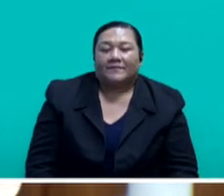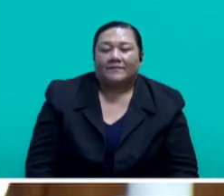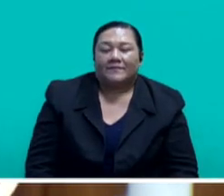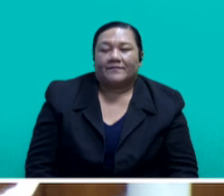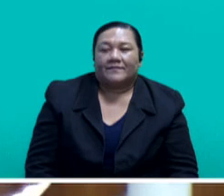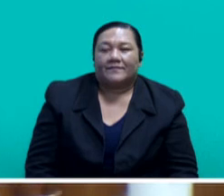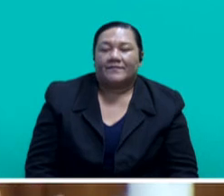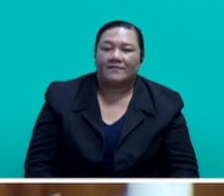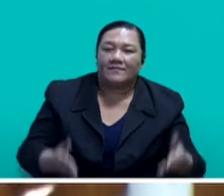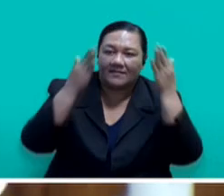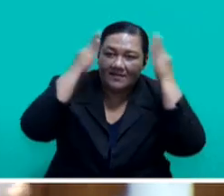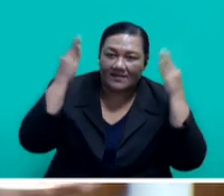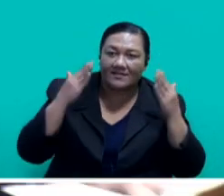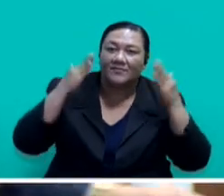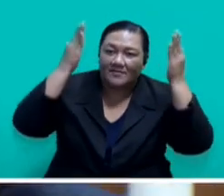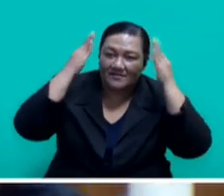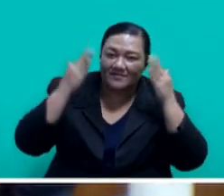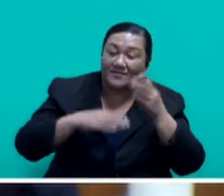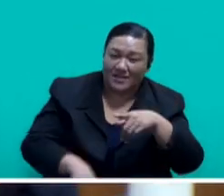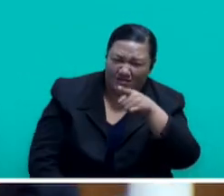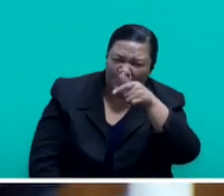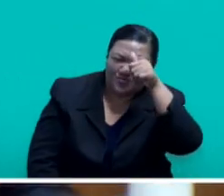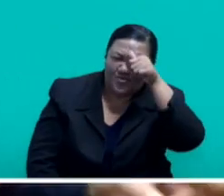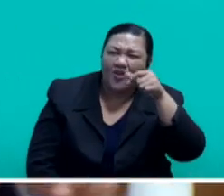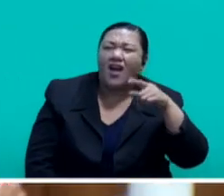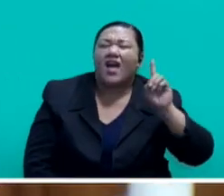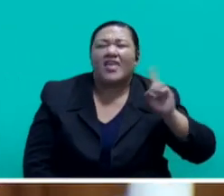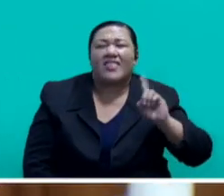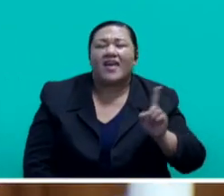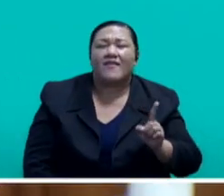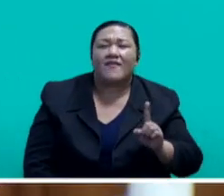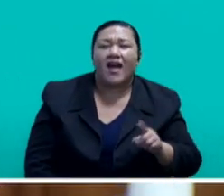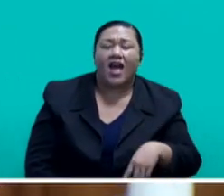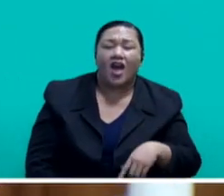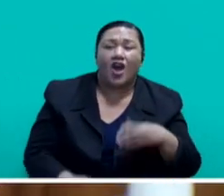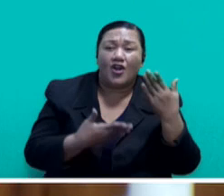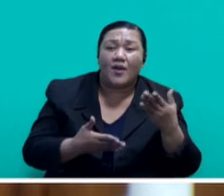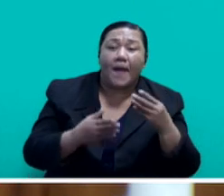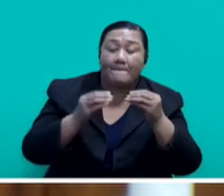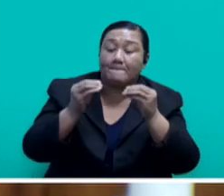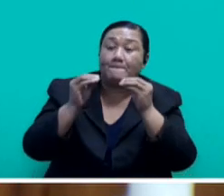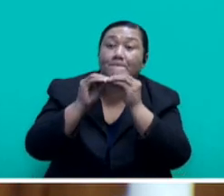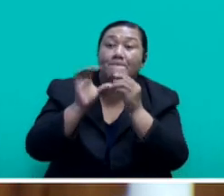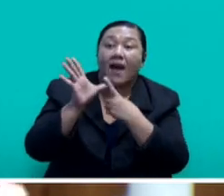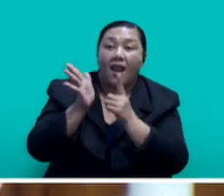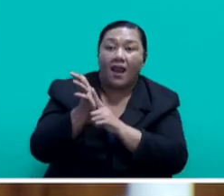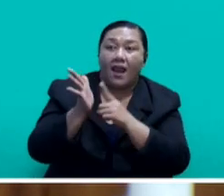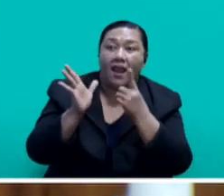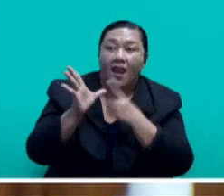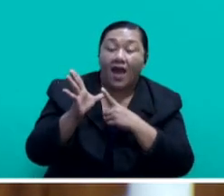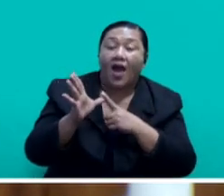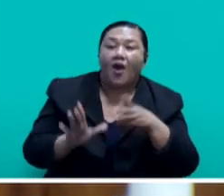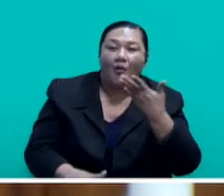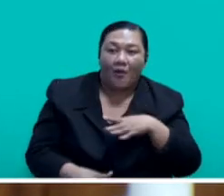Mr. Speaker, I believe at that point in time, Honorable Bala really intended to resolve that impasse and he wanted to